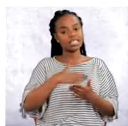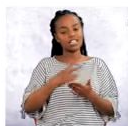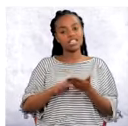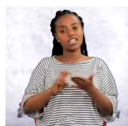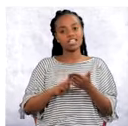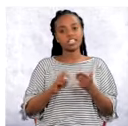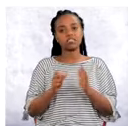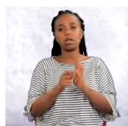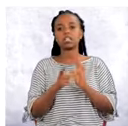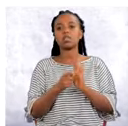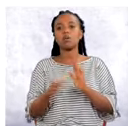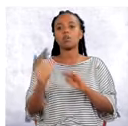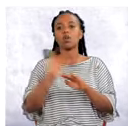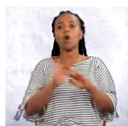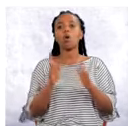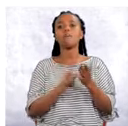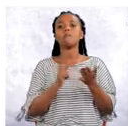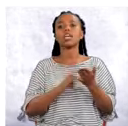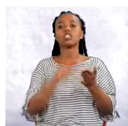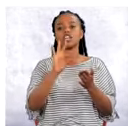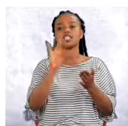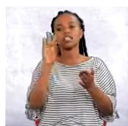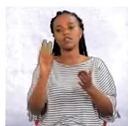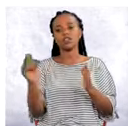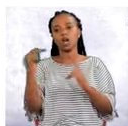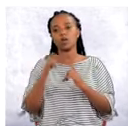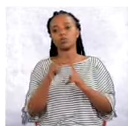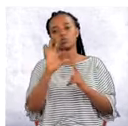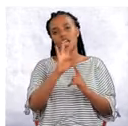read examples on page 97 up to